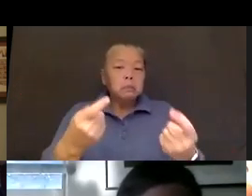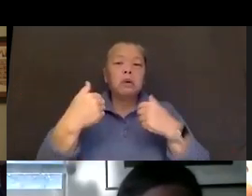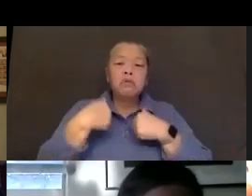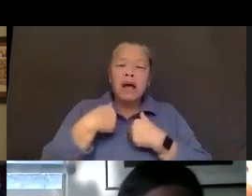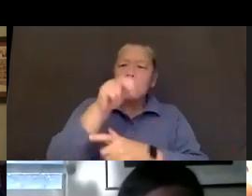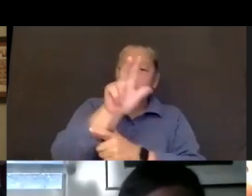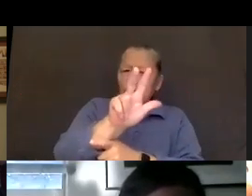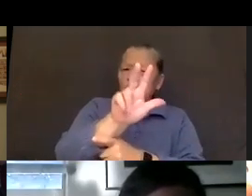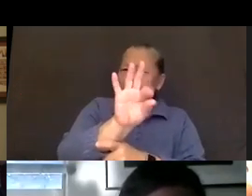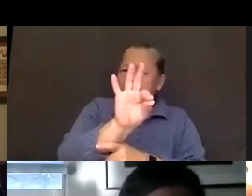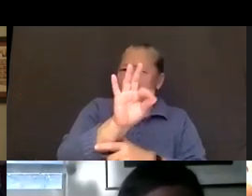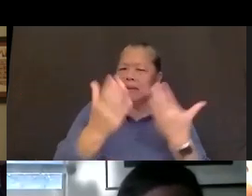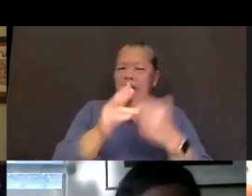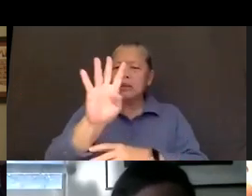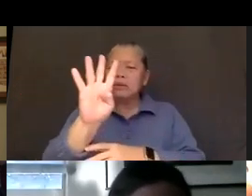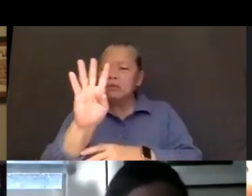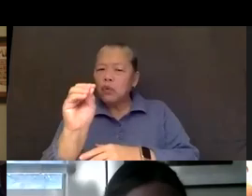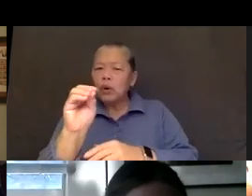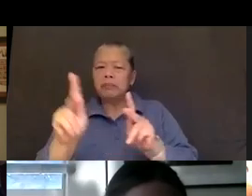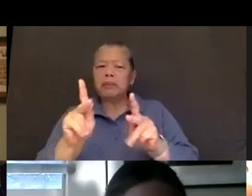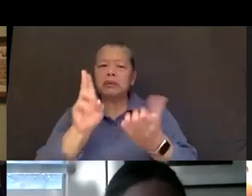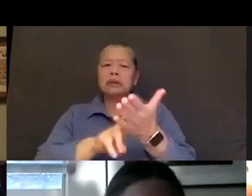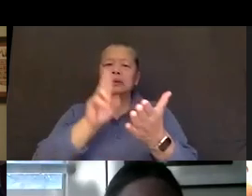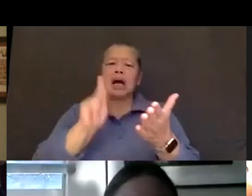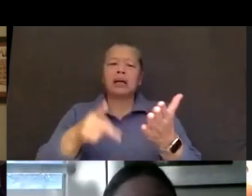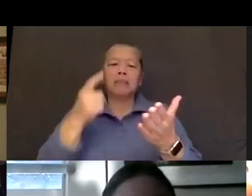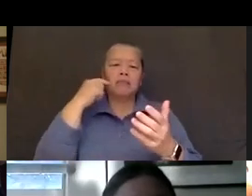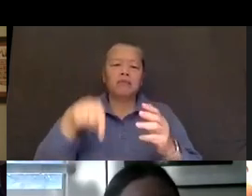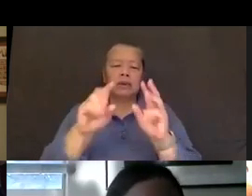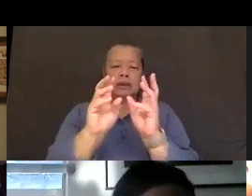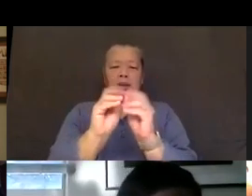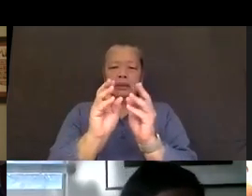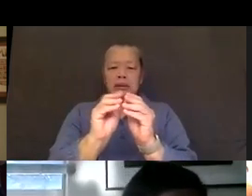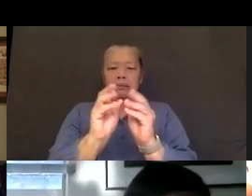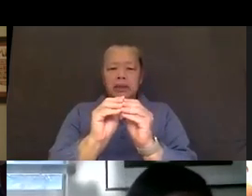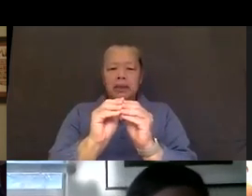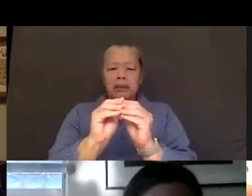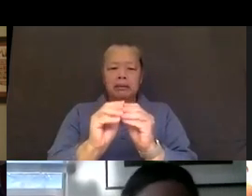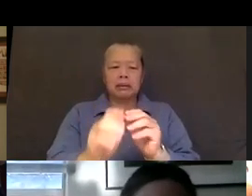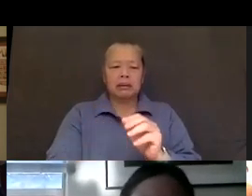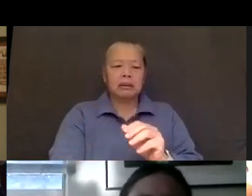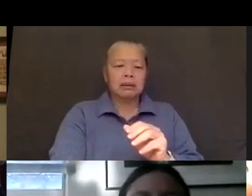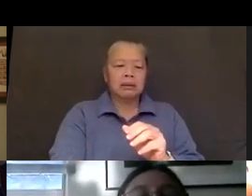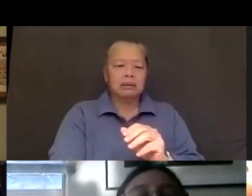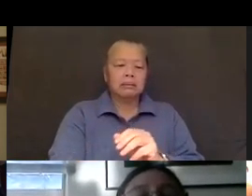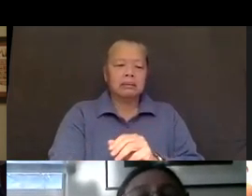39 or 40 individuals sign up for this event. Not everyone will be able to join us tonight.